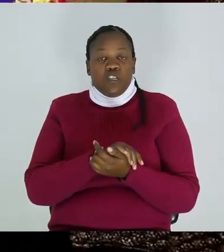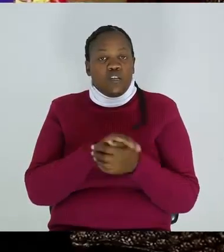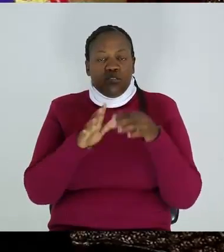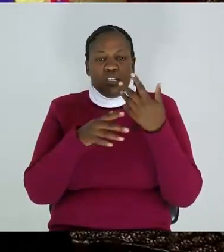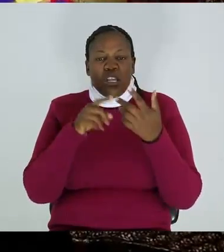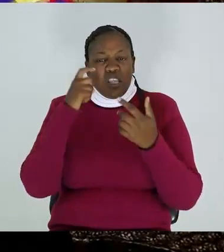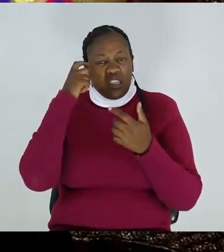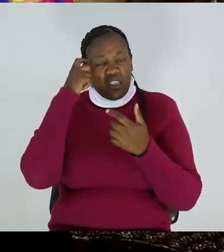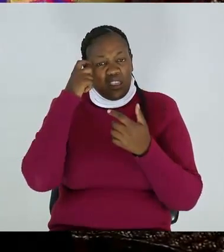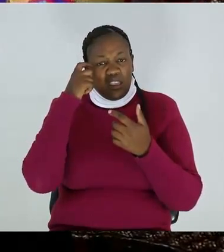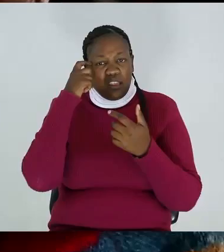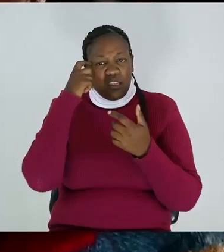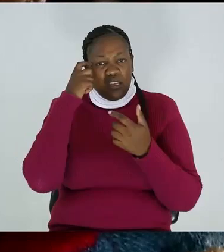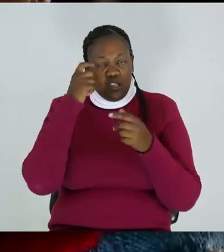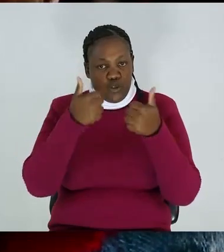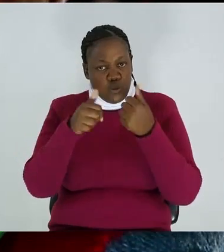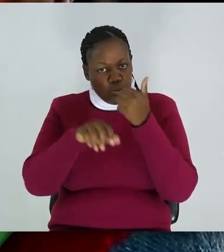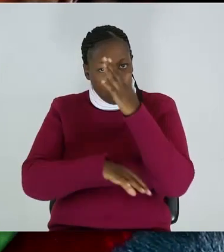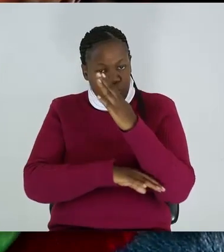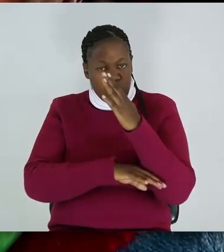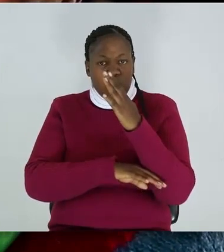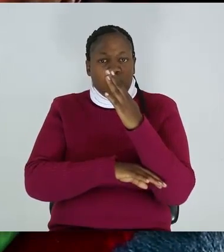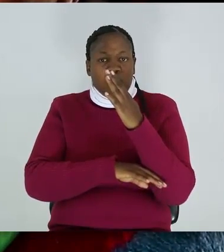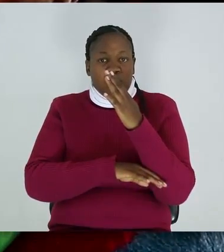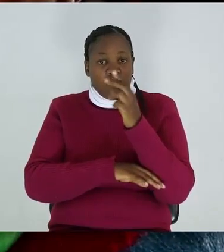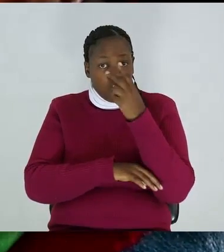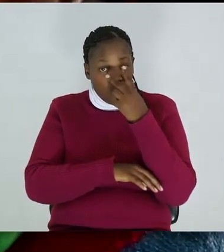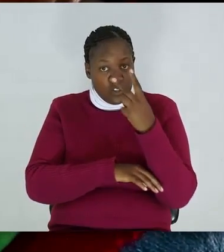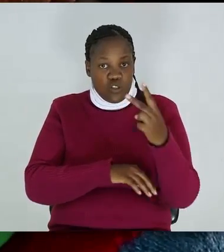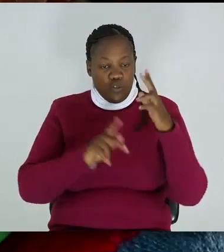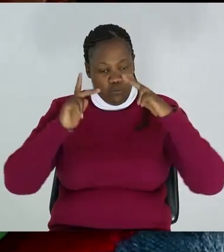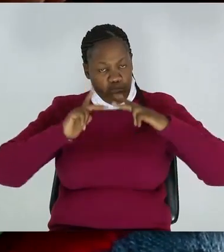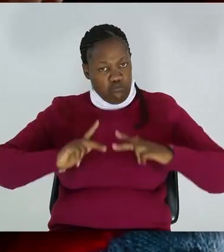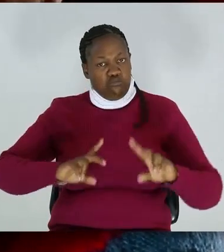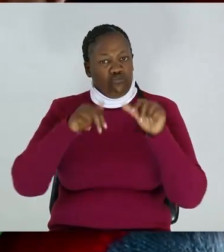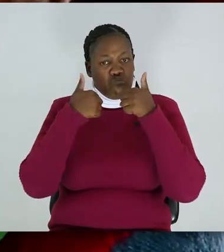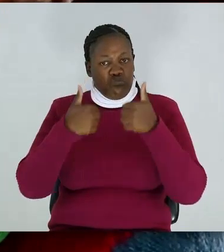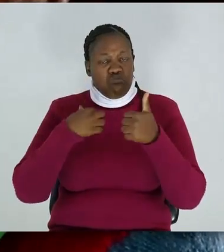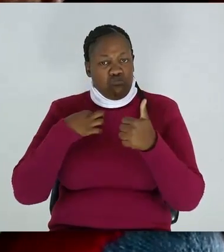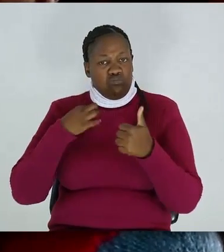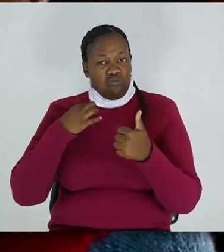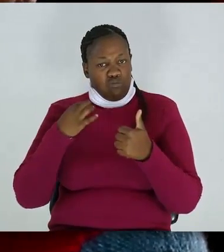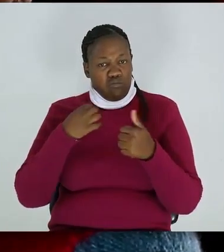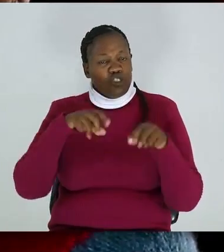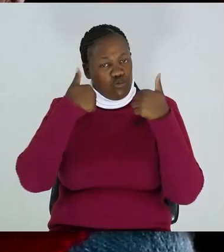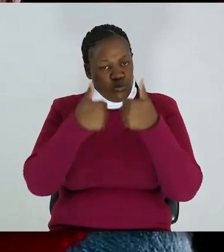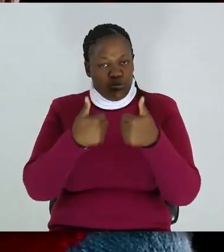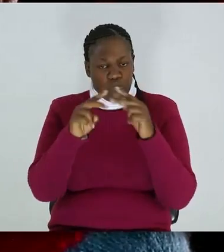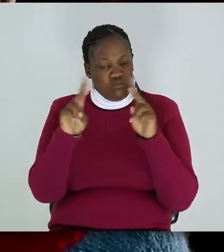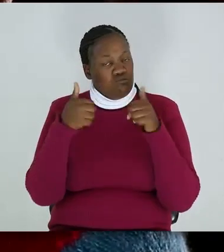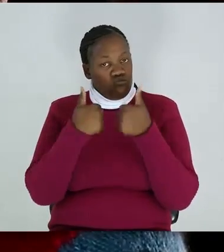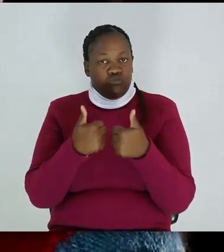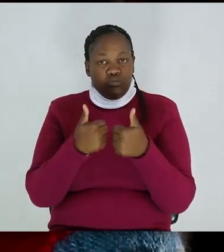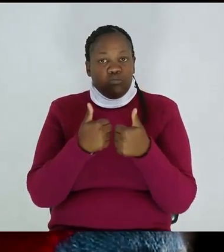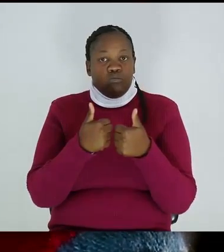Ma'am, we're actually... Good day, Nicholas. Oh, I see you're properly dressed for a change. Well done, my